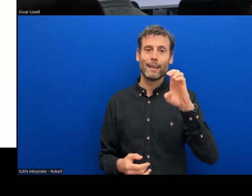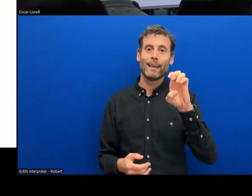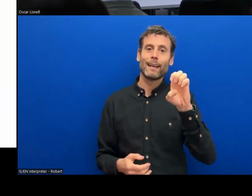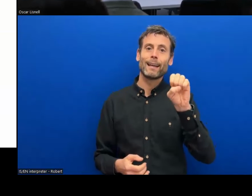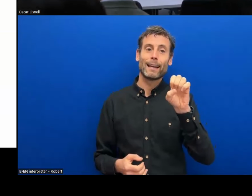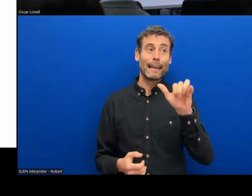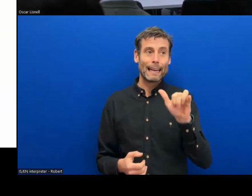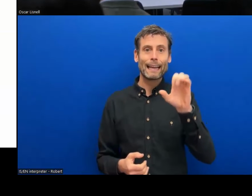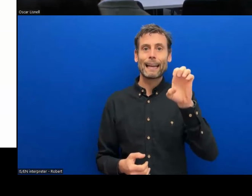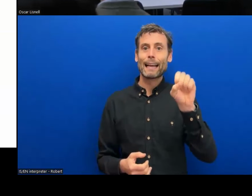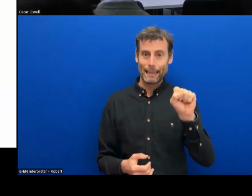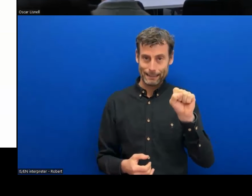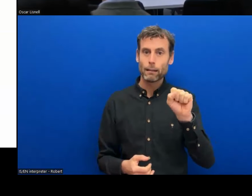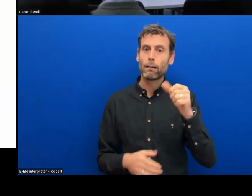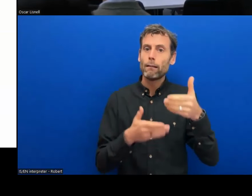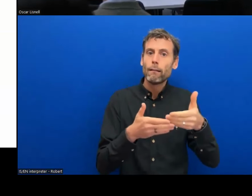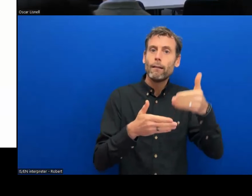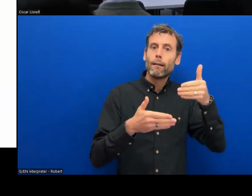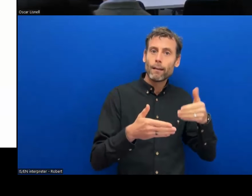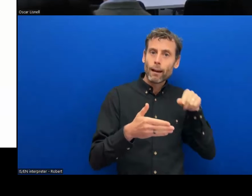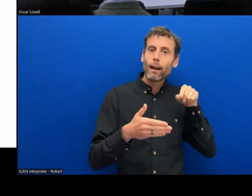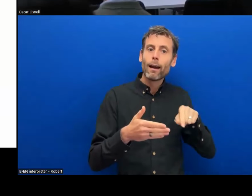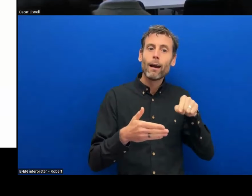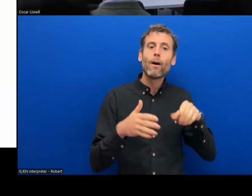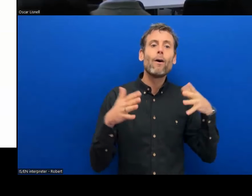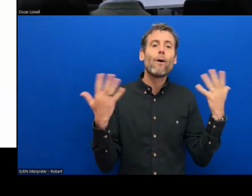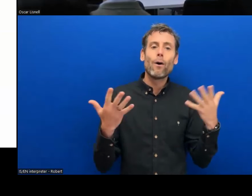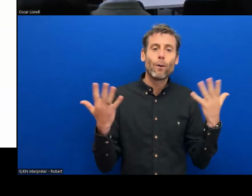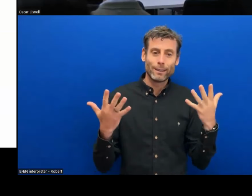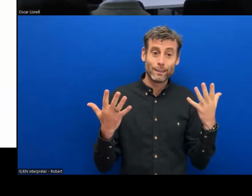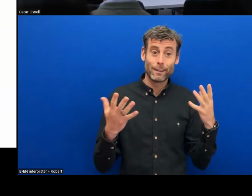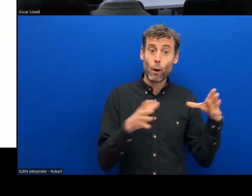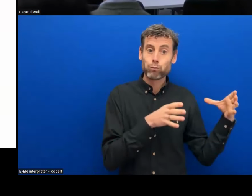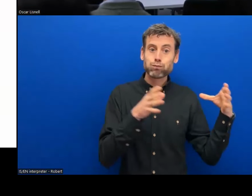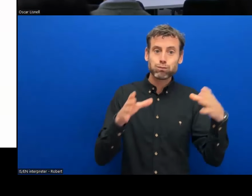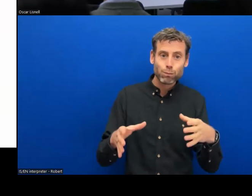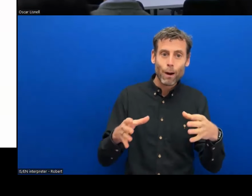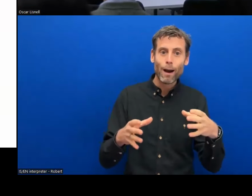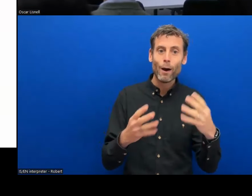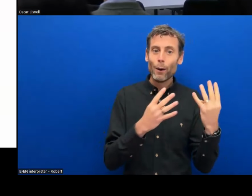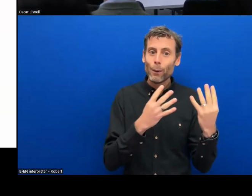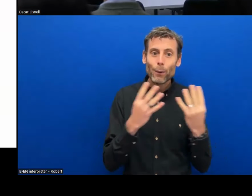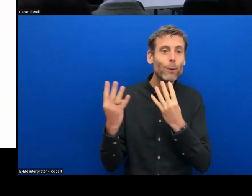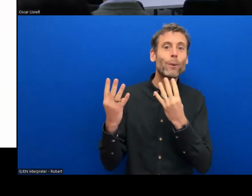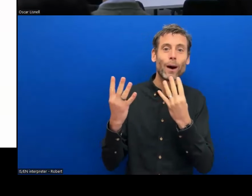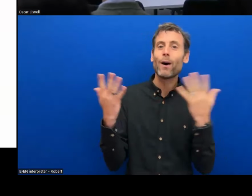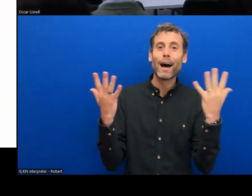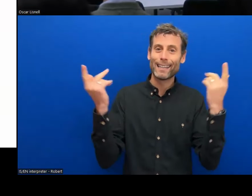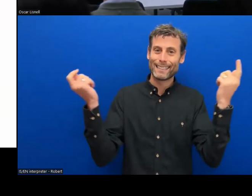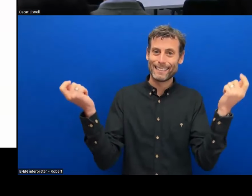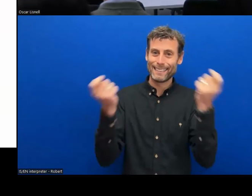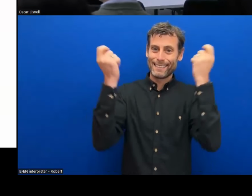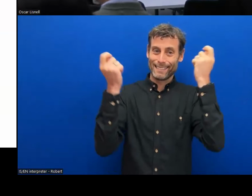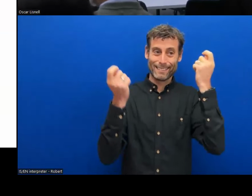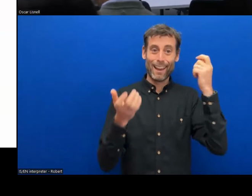we actually had some cakes to celebrate that. And guess what? We have cakes now too.